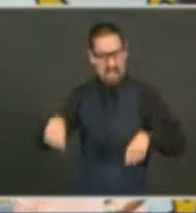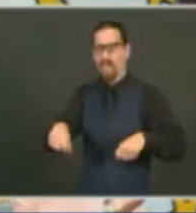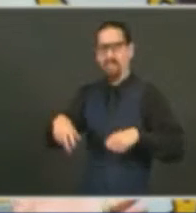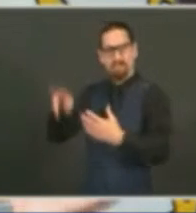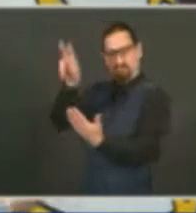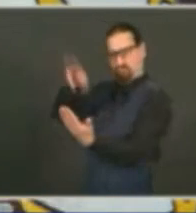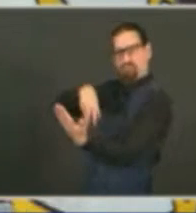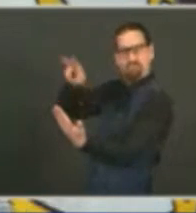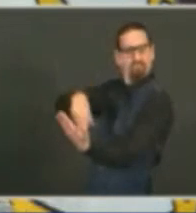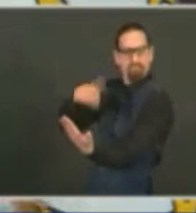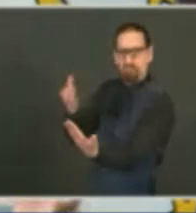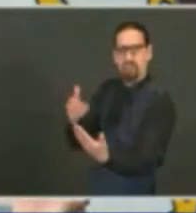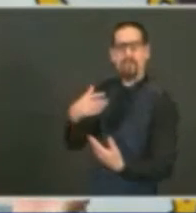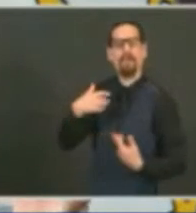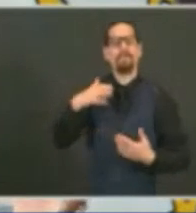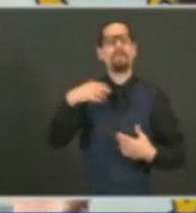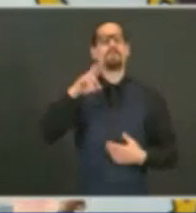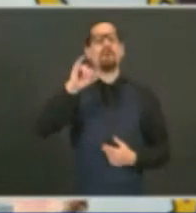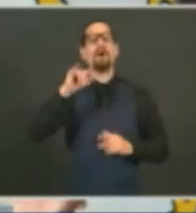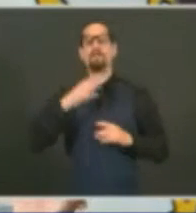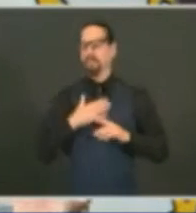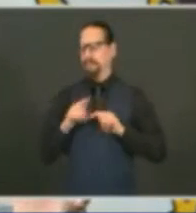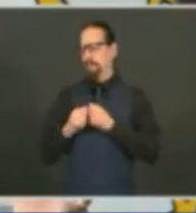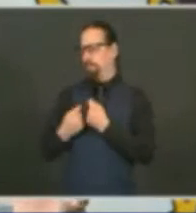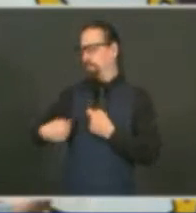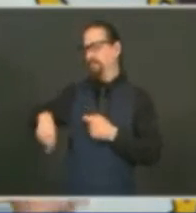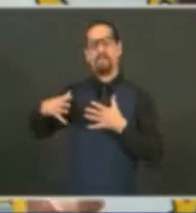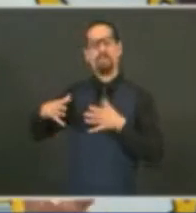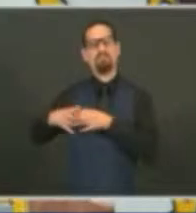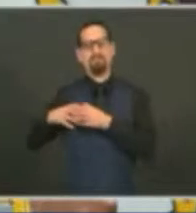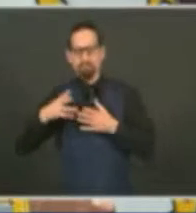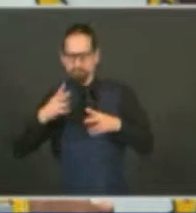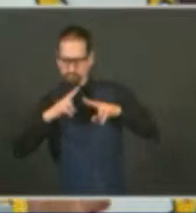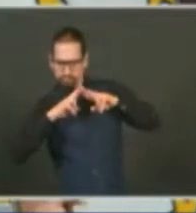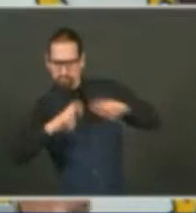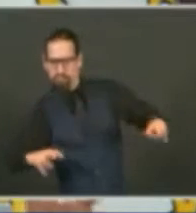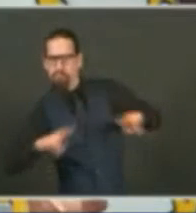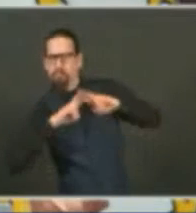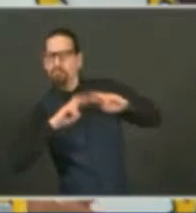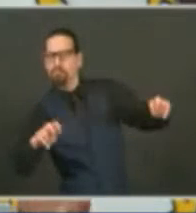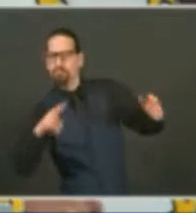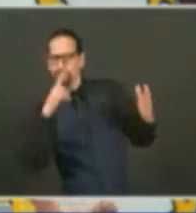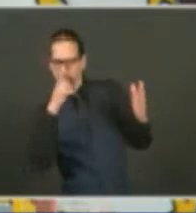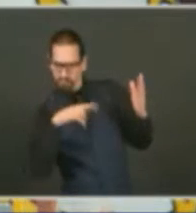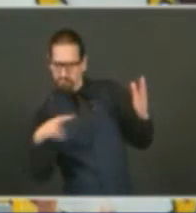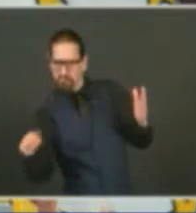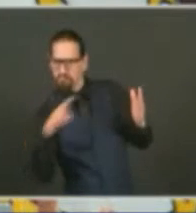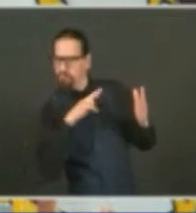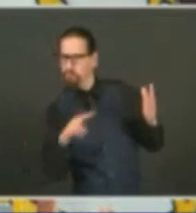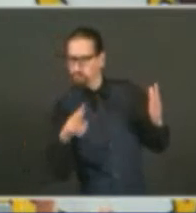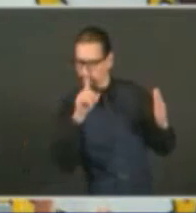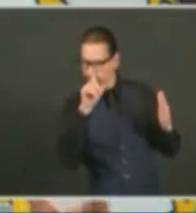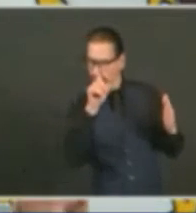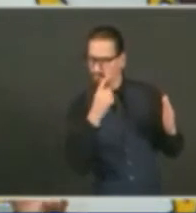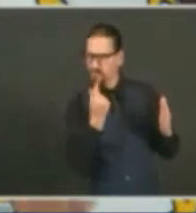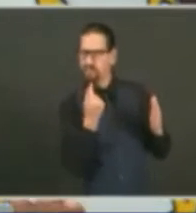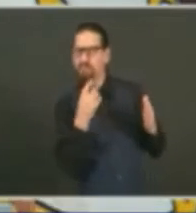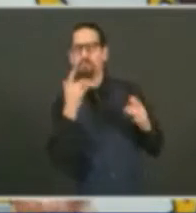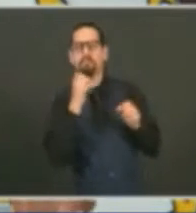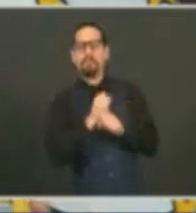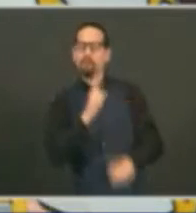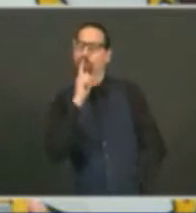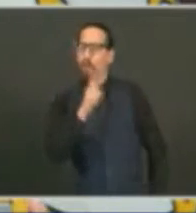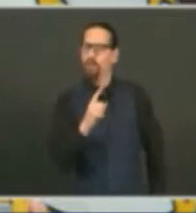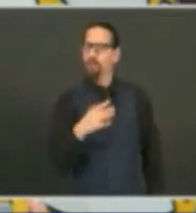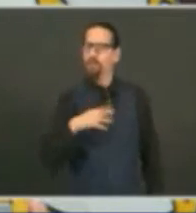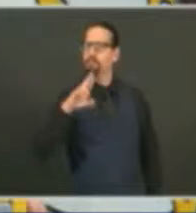data, as an extra pair of eyes, people on the ground, Rhode Islanders who care about Rhode Island, double,